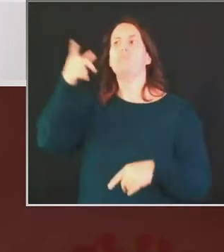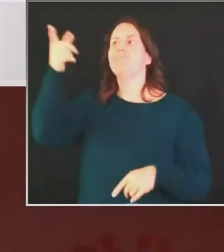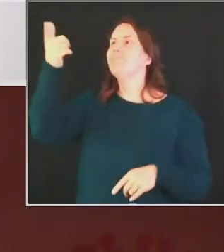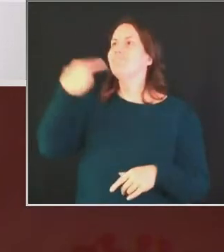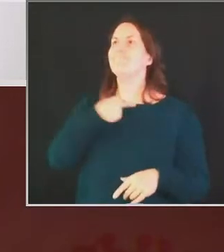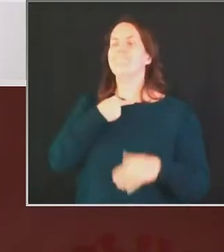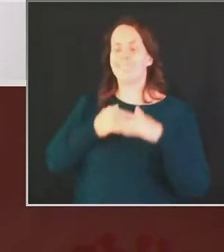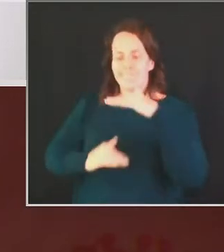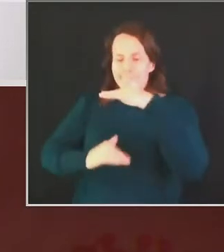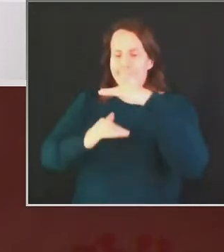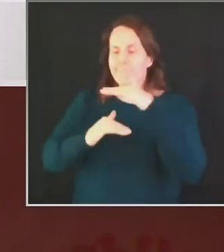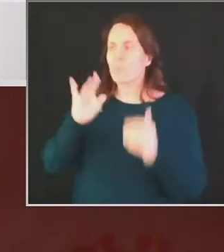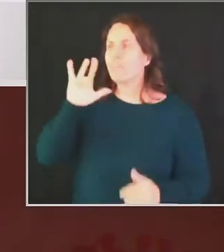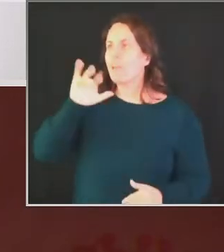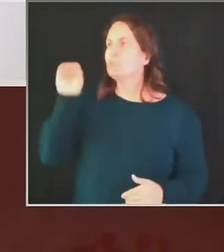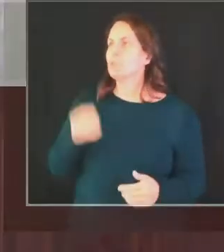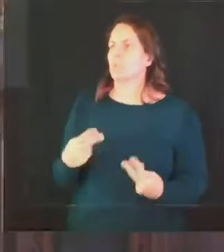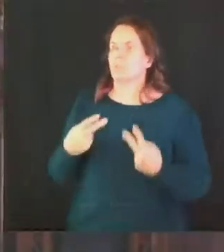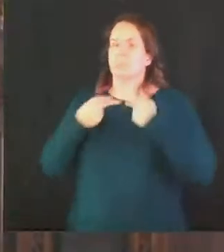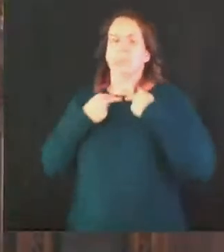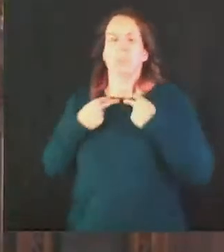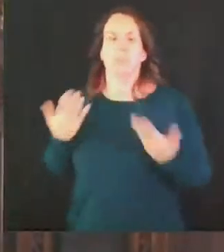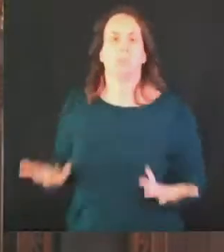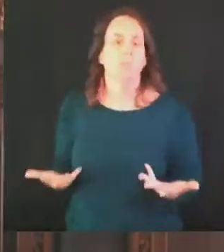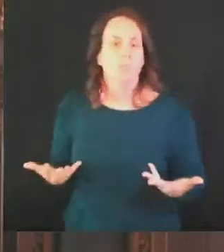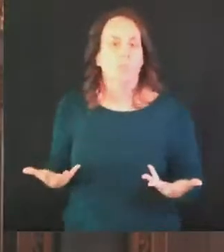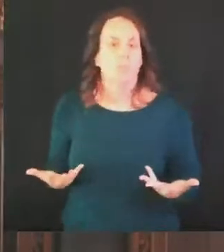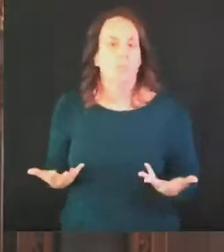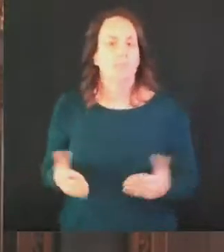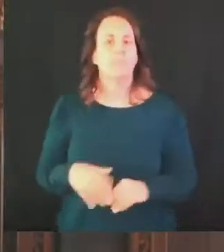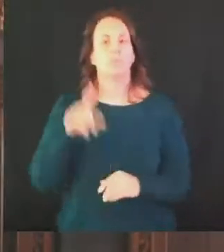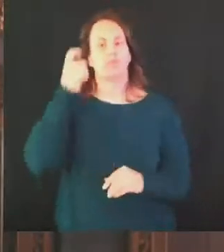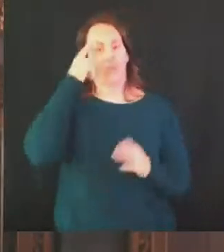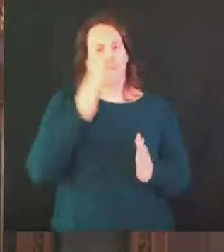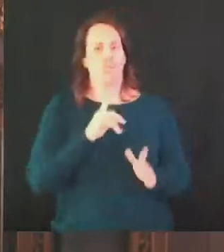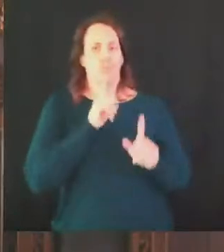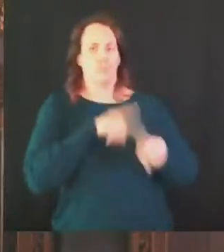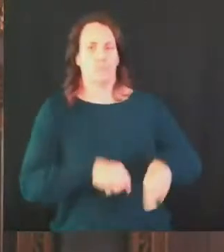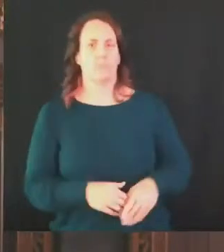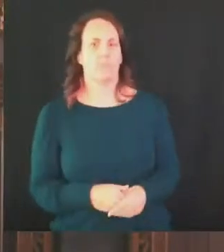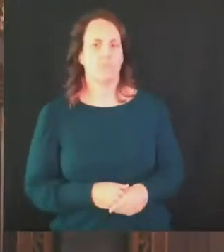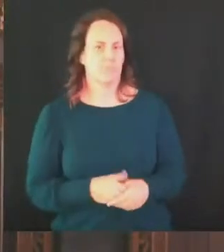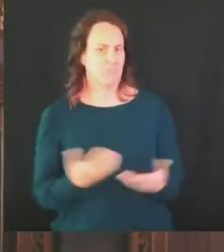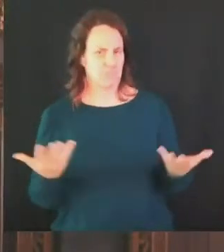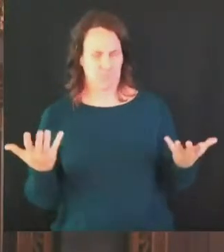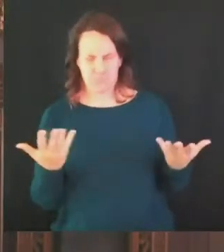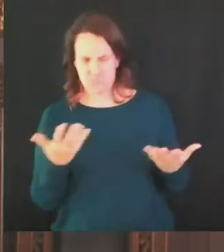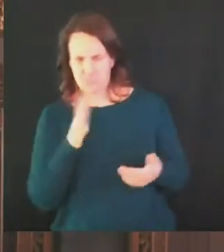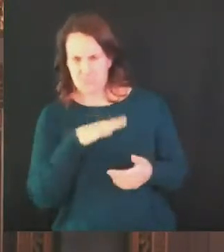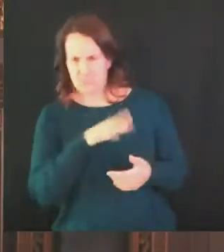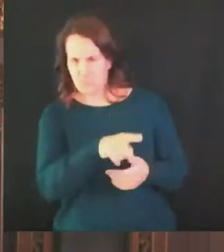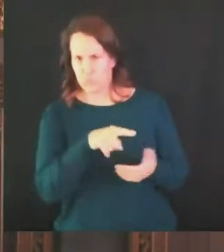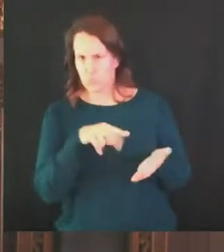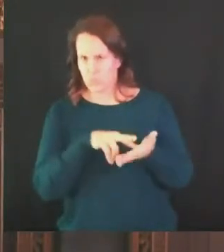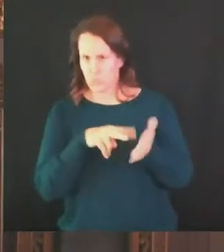Thank you. Yeah, and thank you. There's a couple things to remember. This order is 2 weeks